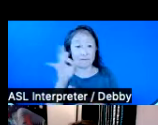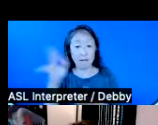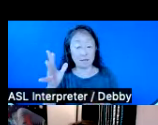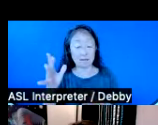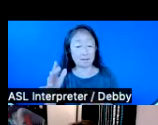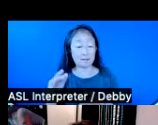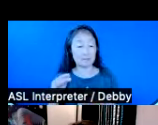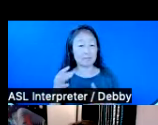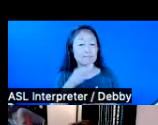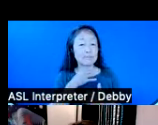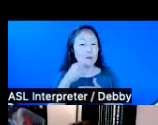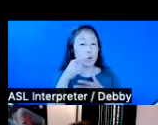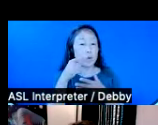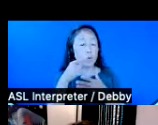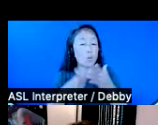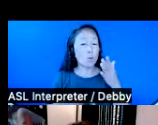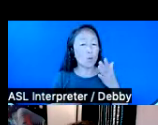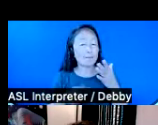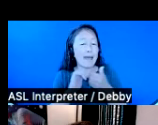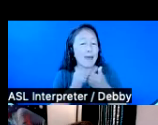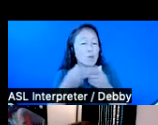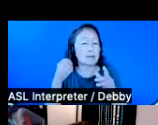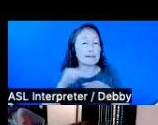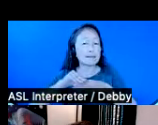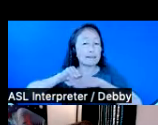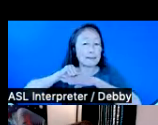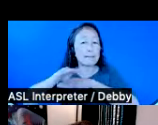impact their mental health?